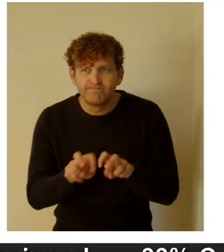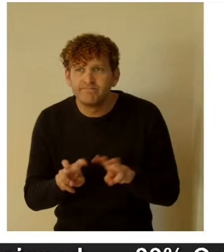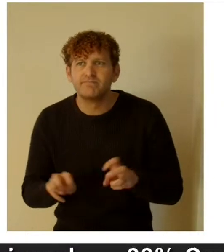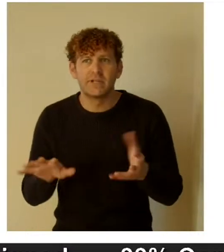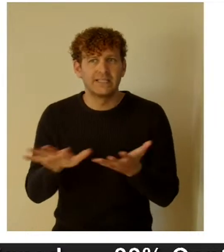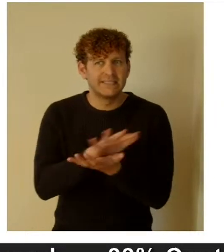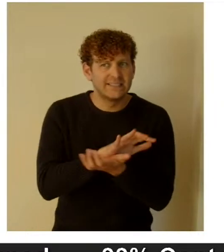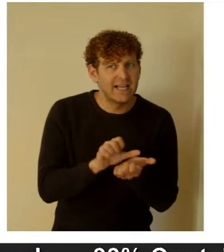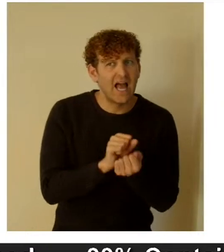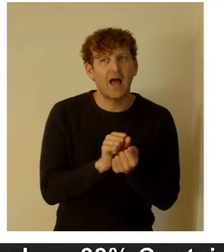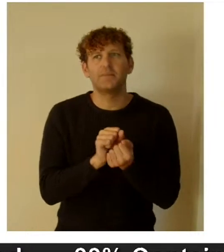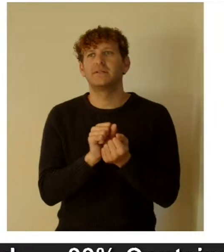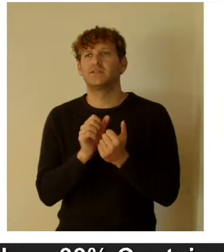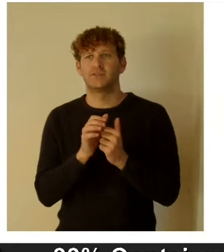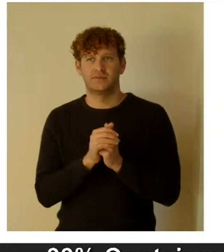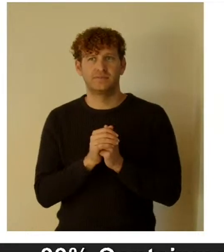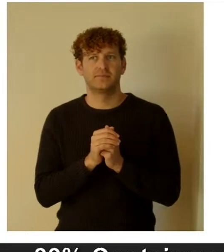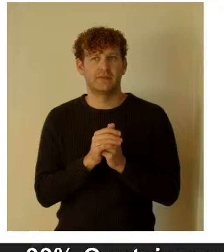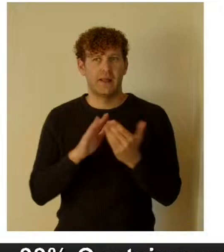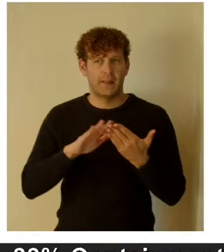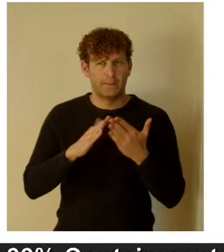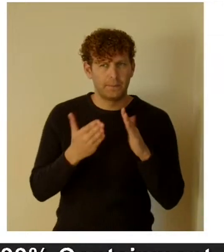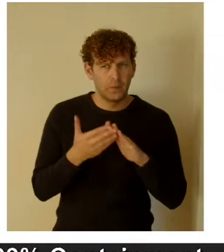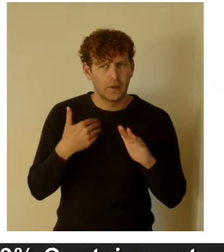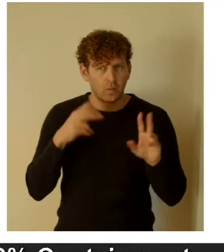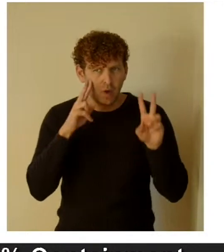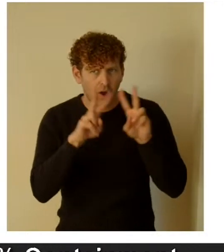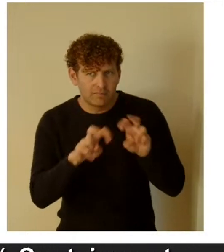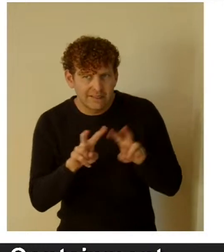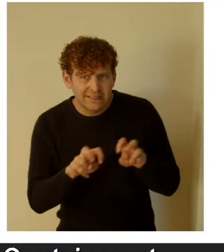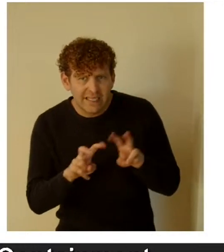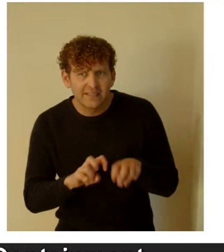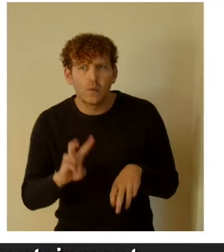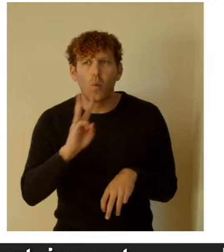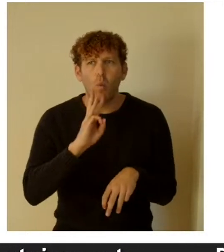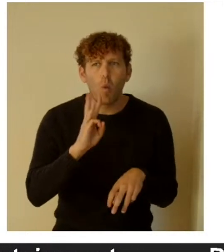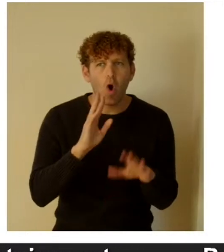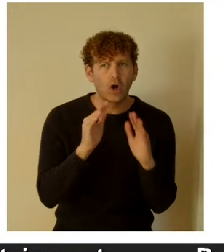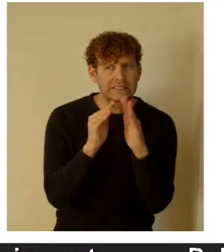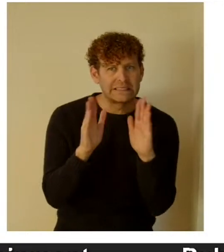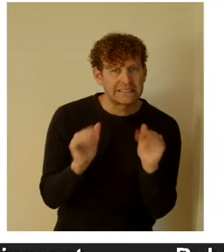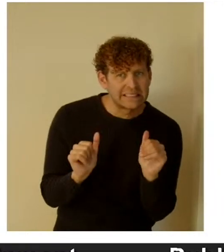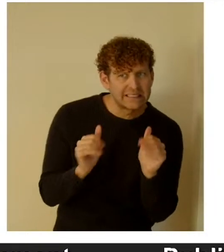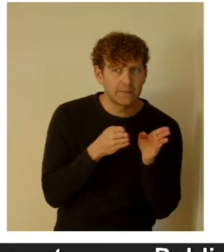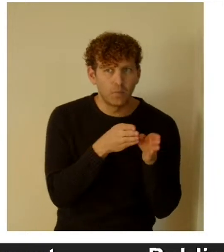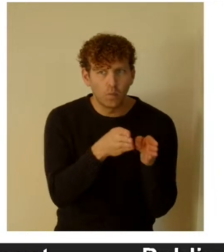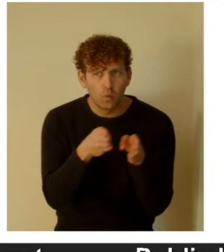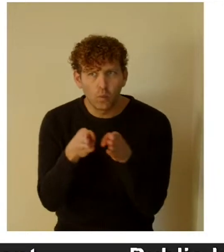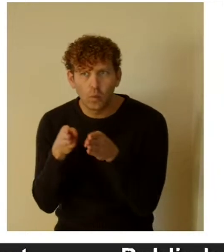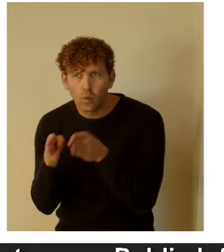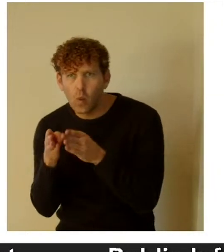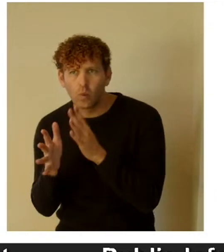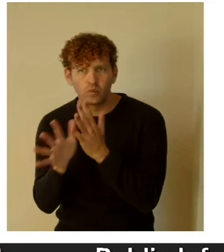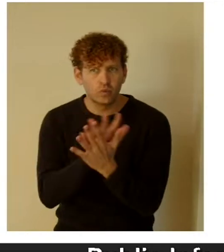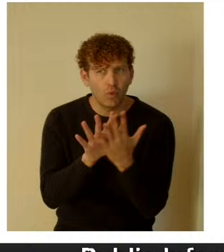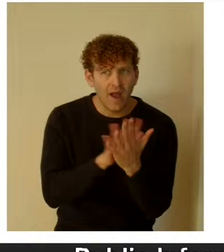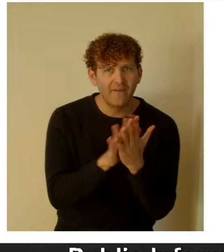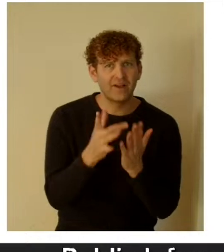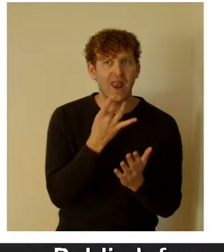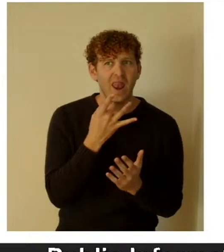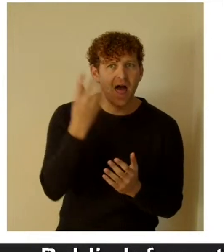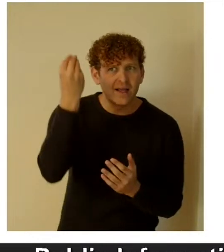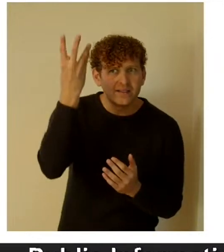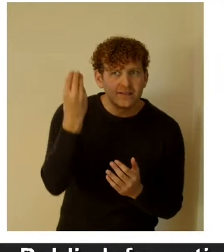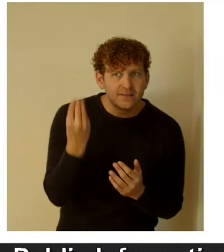we're doing there, what we're assessing is, one, the water system, the road system, the traffic light system. We're